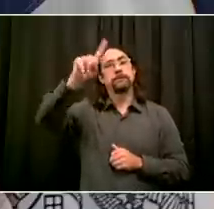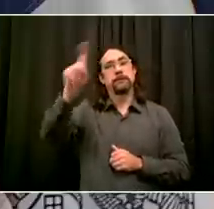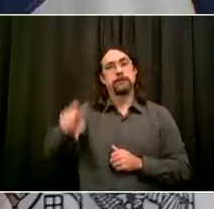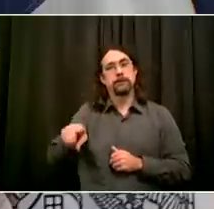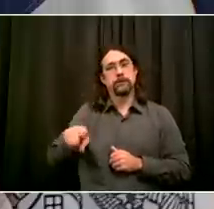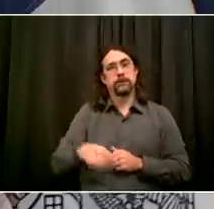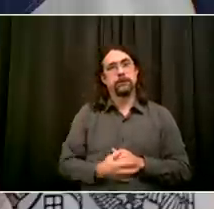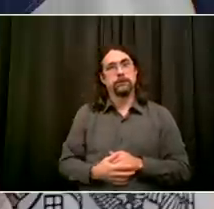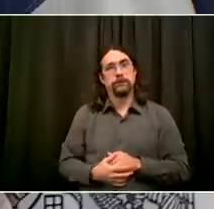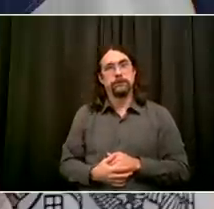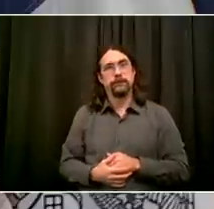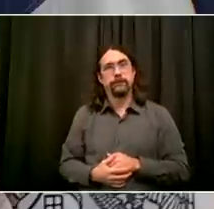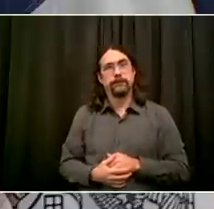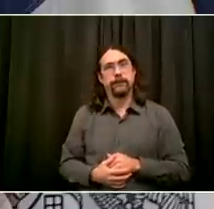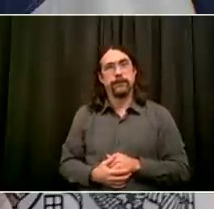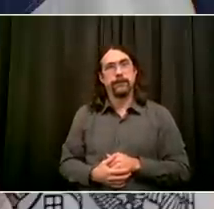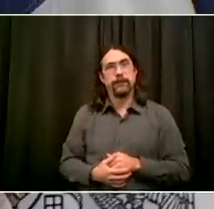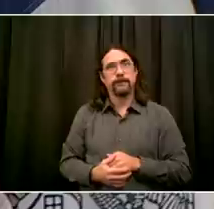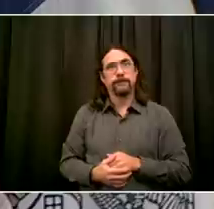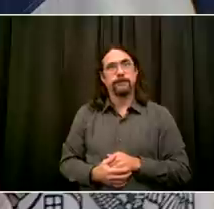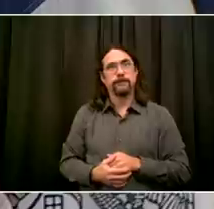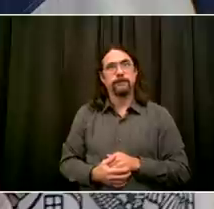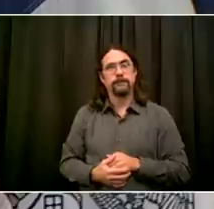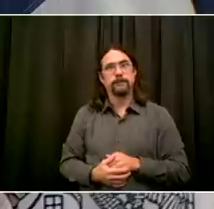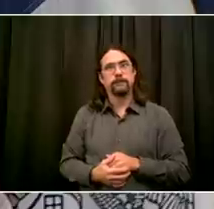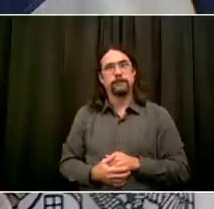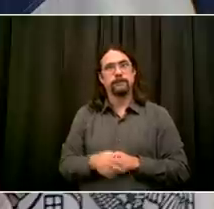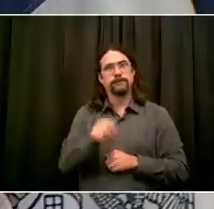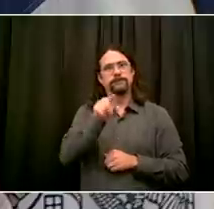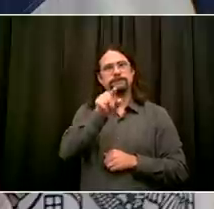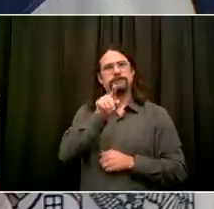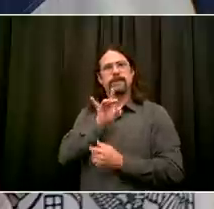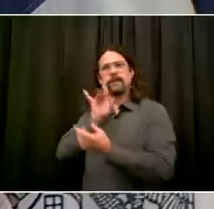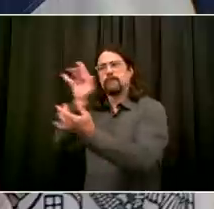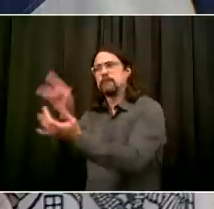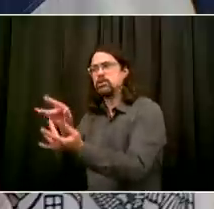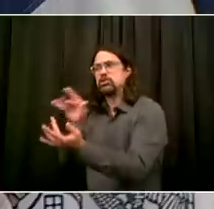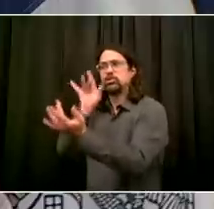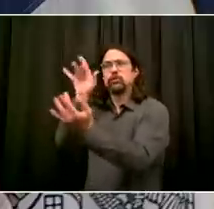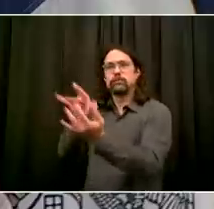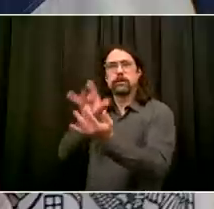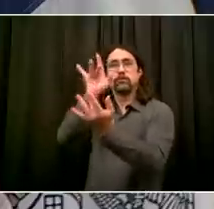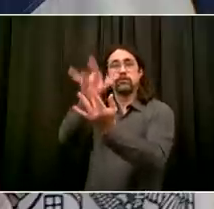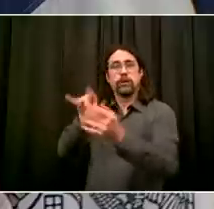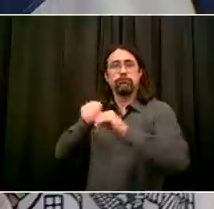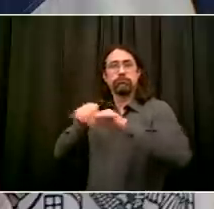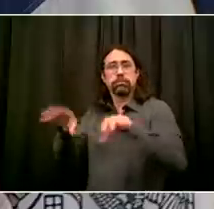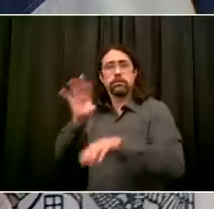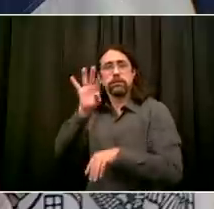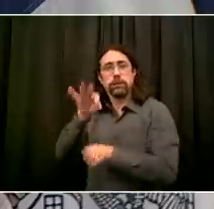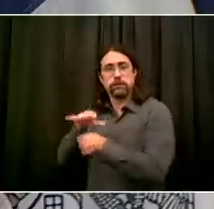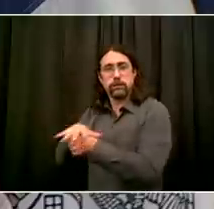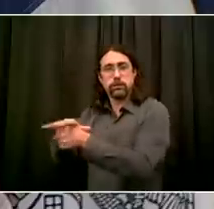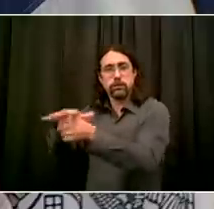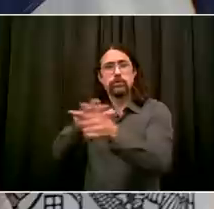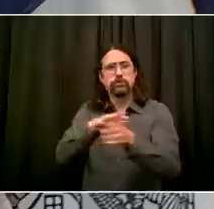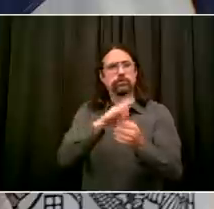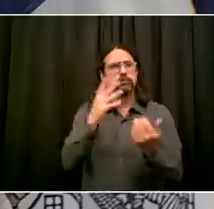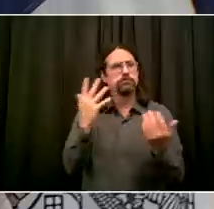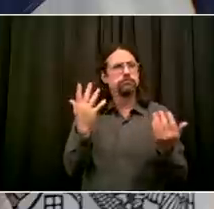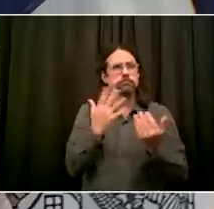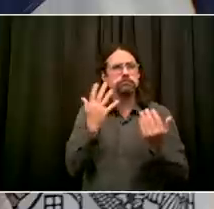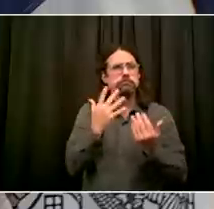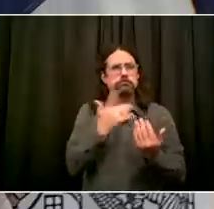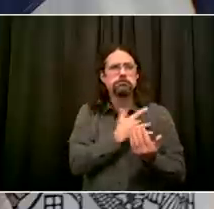I think you said that it isn't, but I think for a lot of businesses in these areas, it is confusing. So what kind of outreach is being done? Is SBS involved? Are